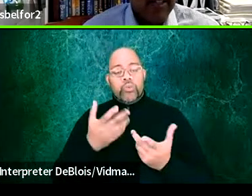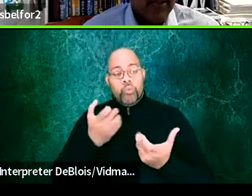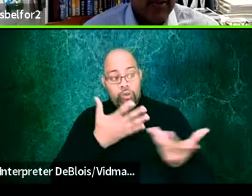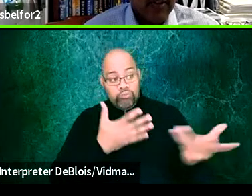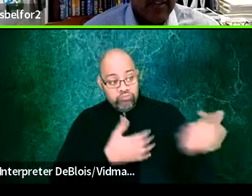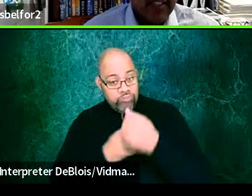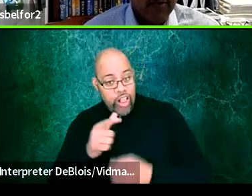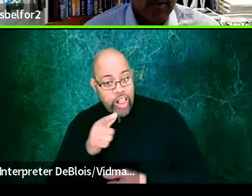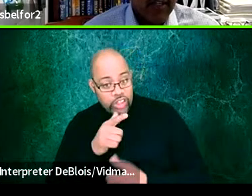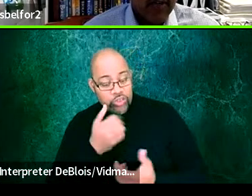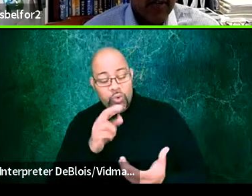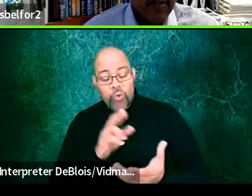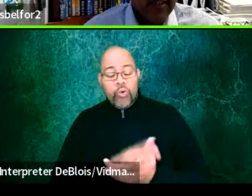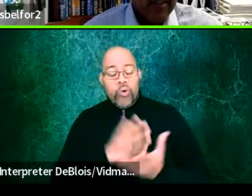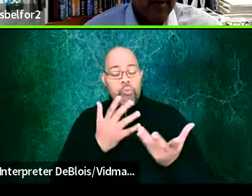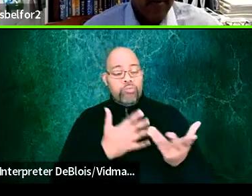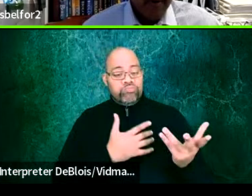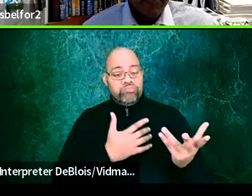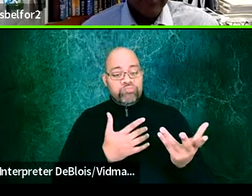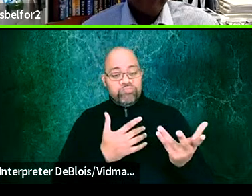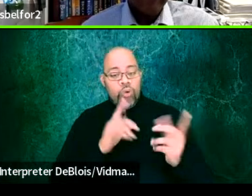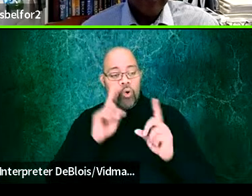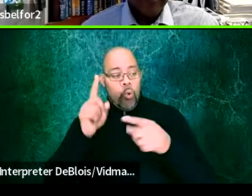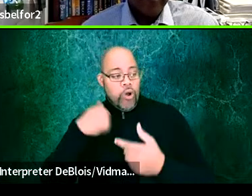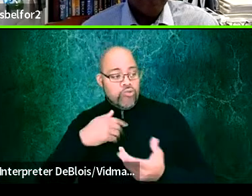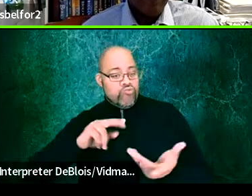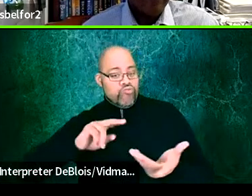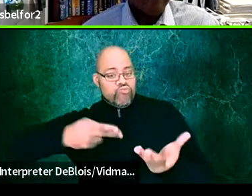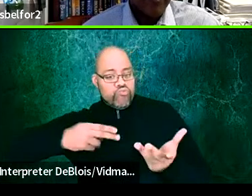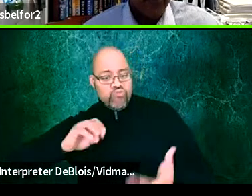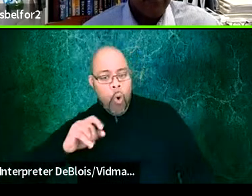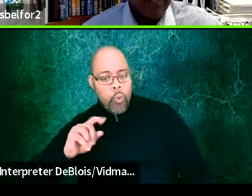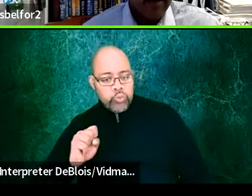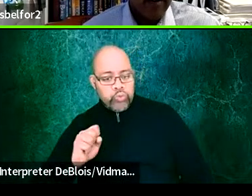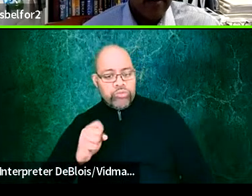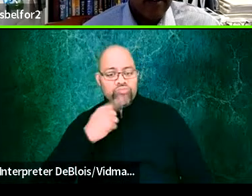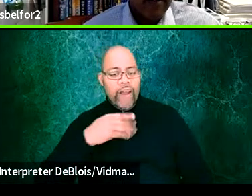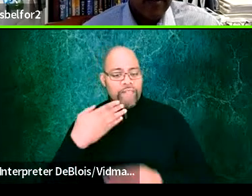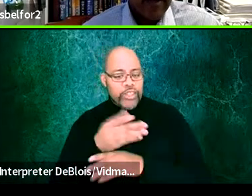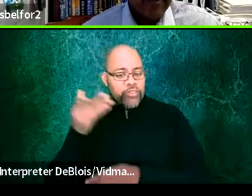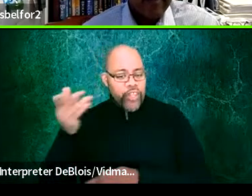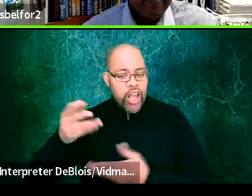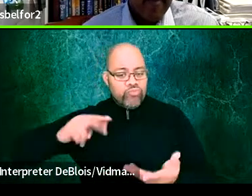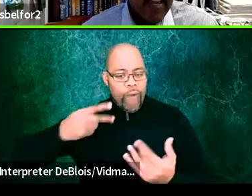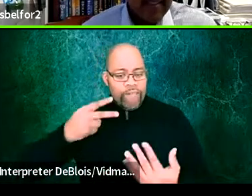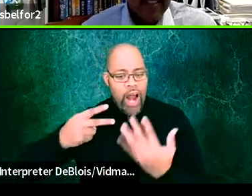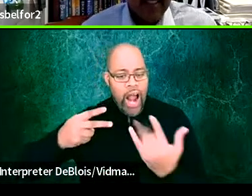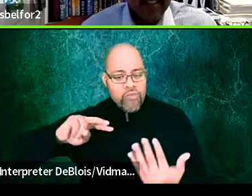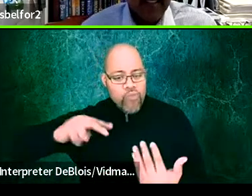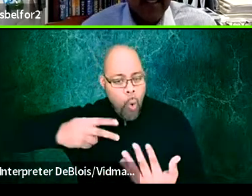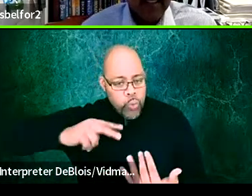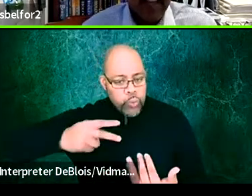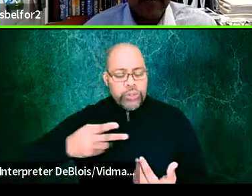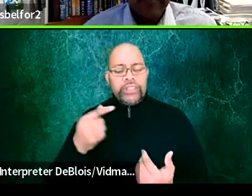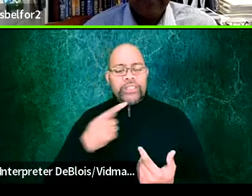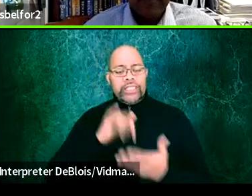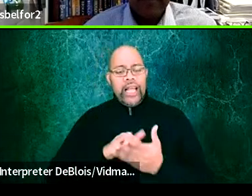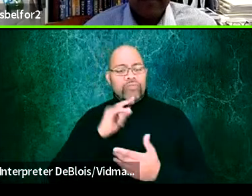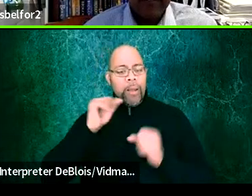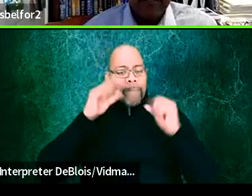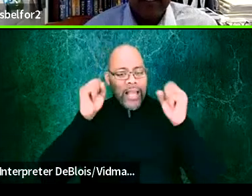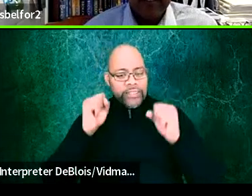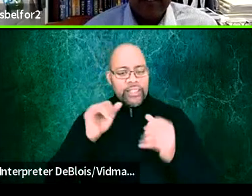grab lunch, or you want to go, we're roasting red fish over here. And it's amazing that